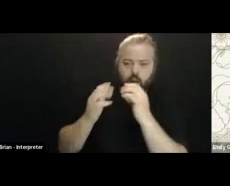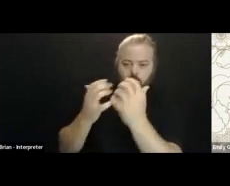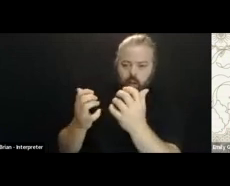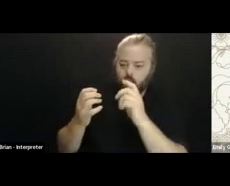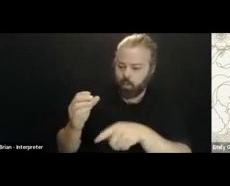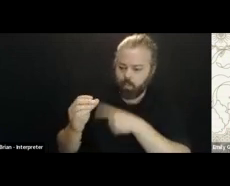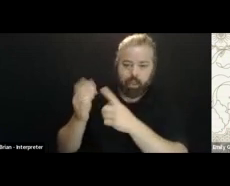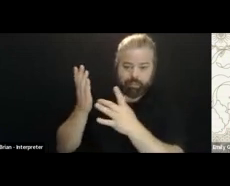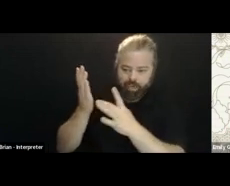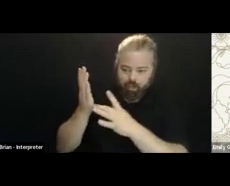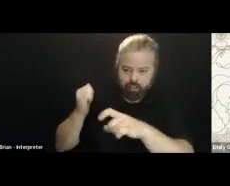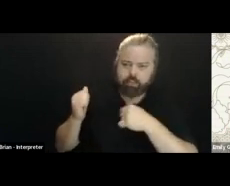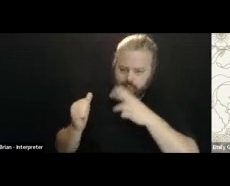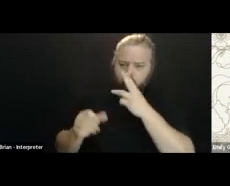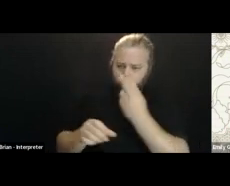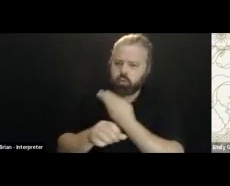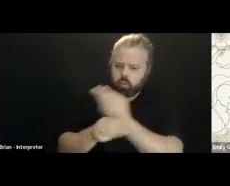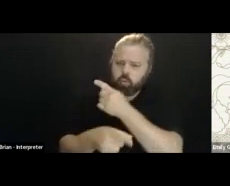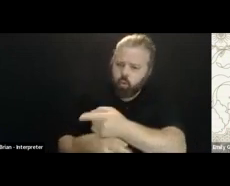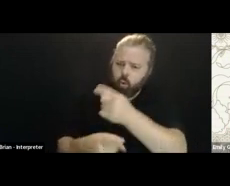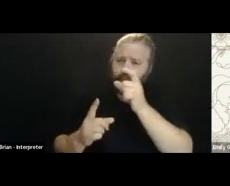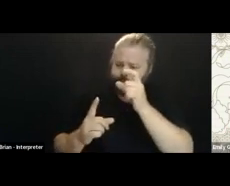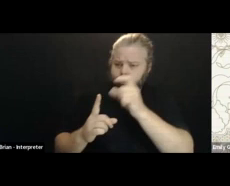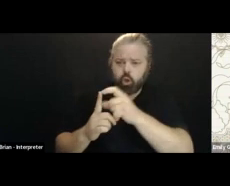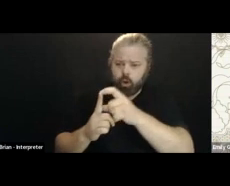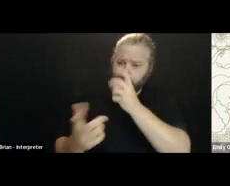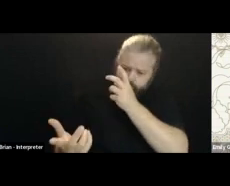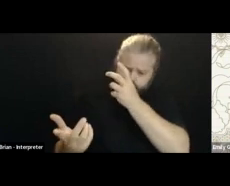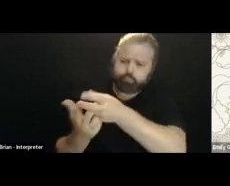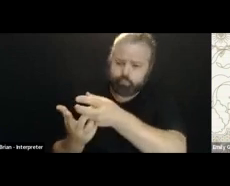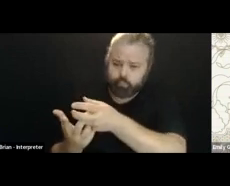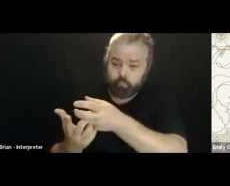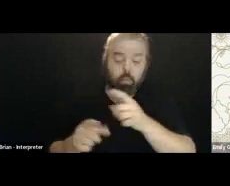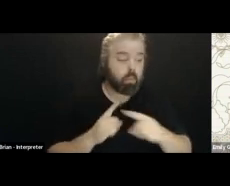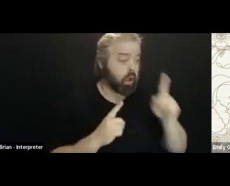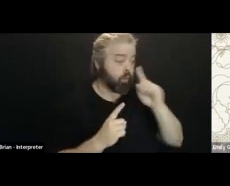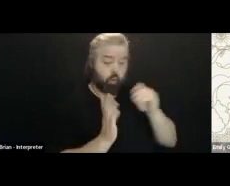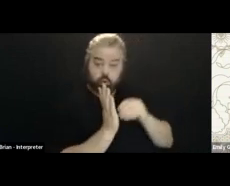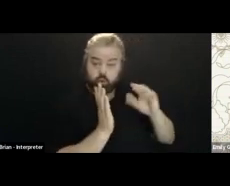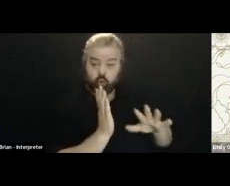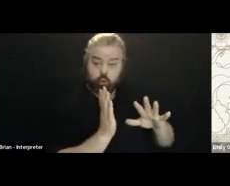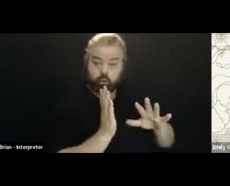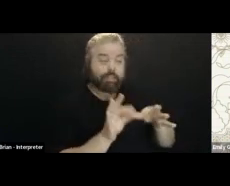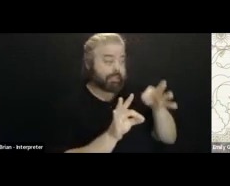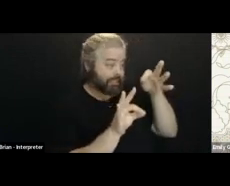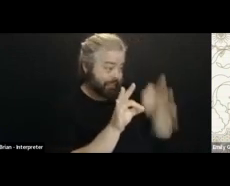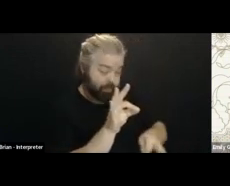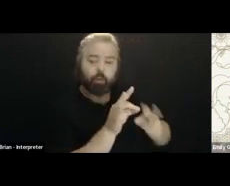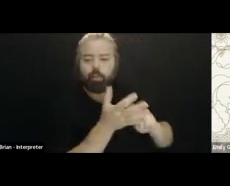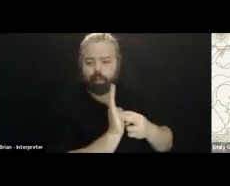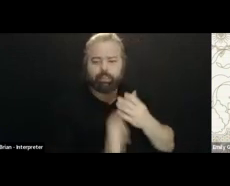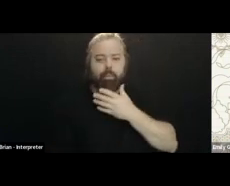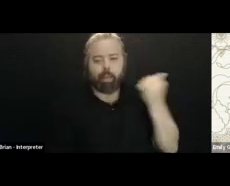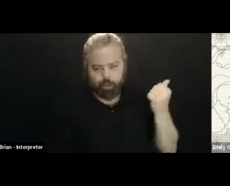the correct terminology for that audience. But for our students, especially, simple is better. And that